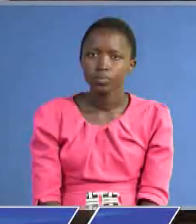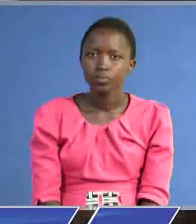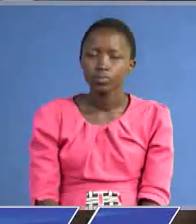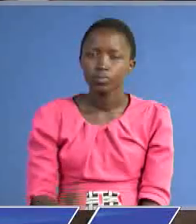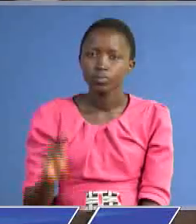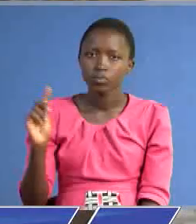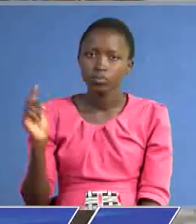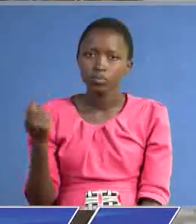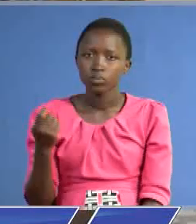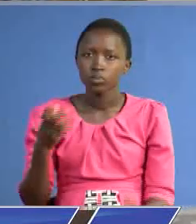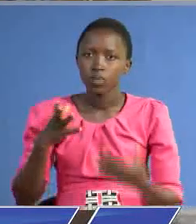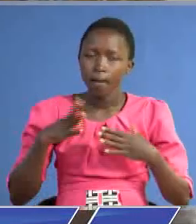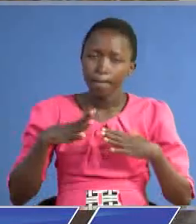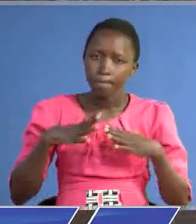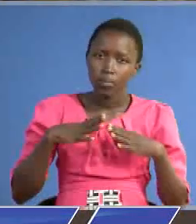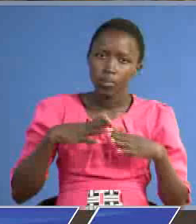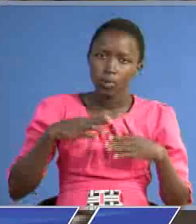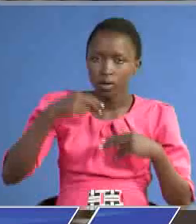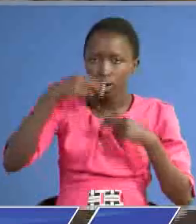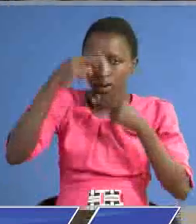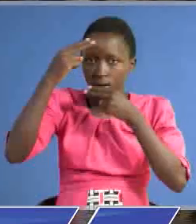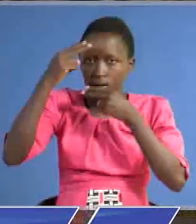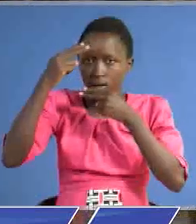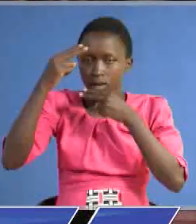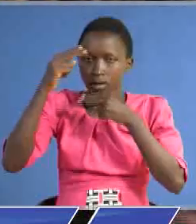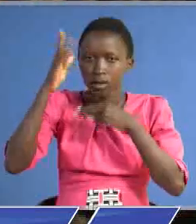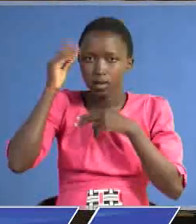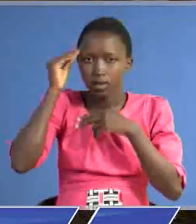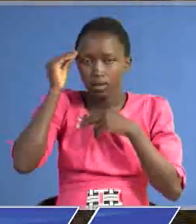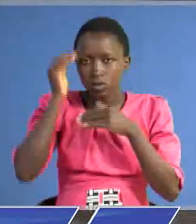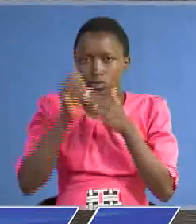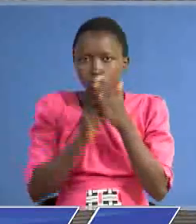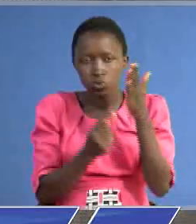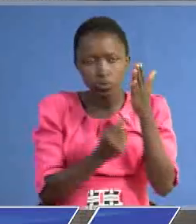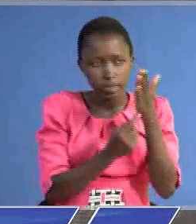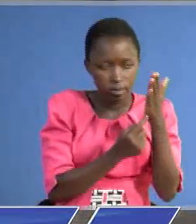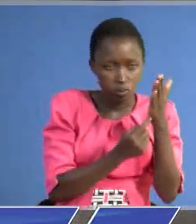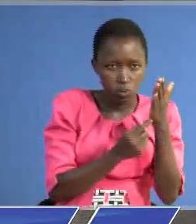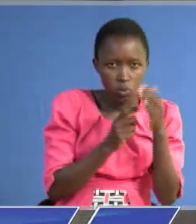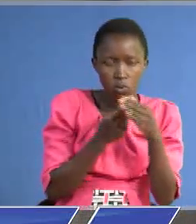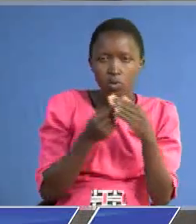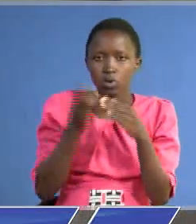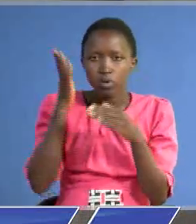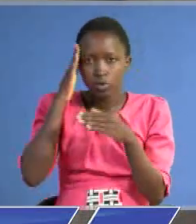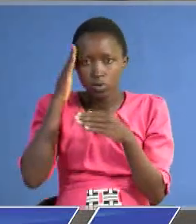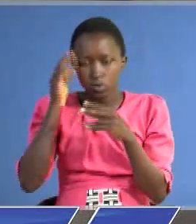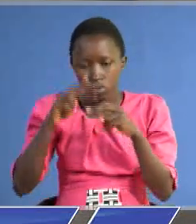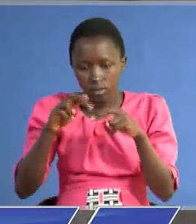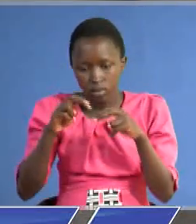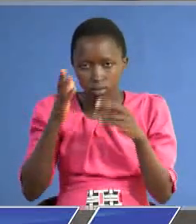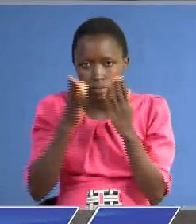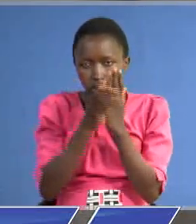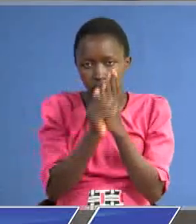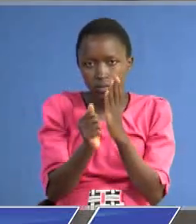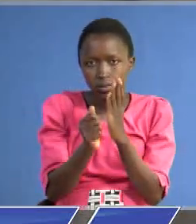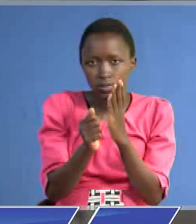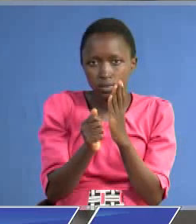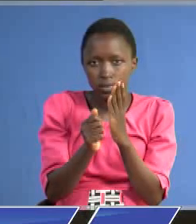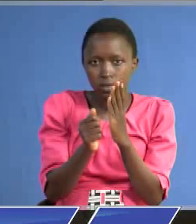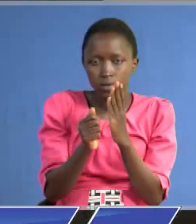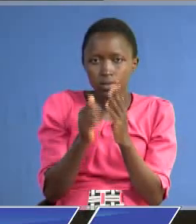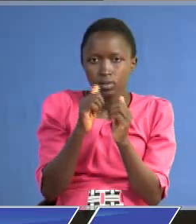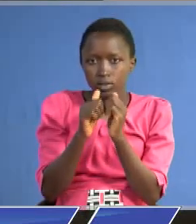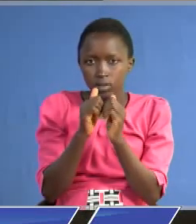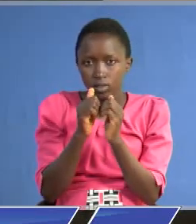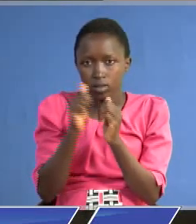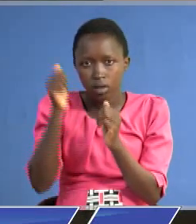Kenya boasts of highly educated fellows armed with rich technical knowledge and top-notch research skills, telltale